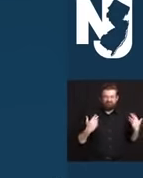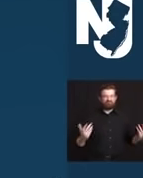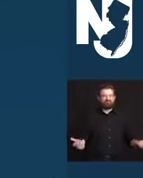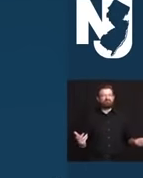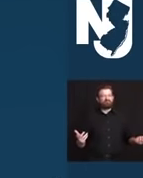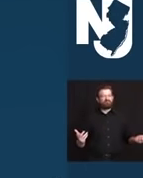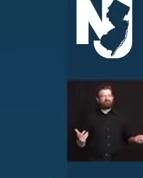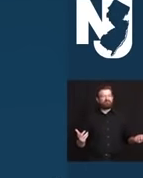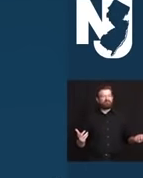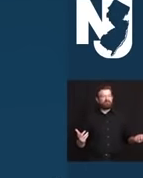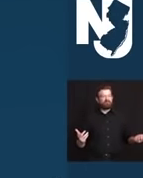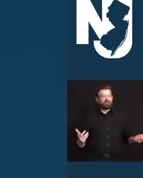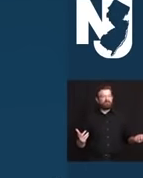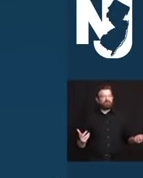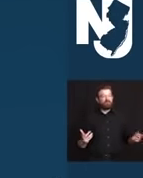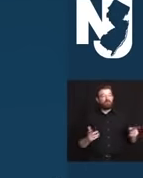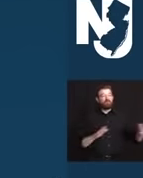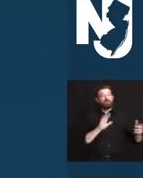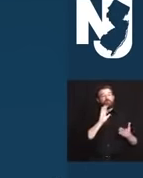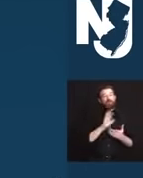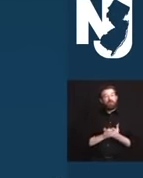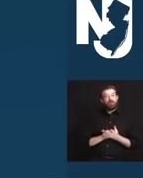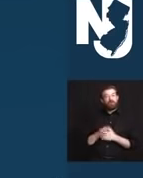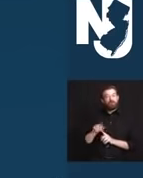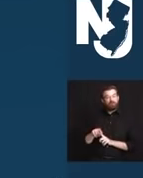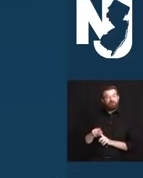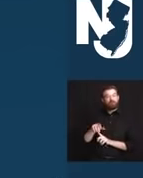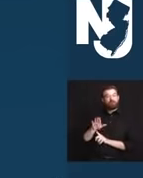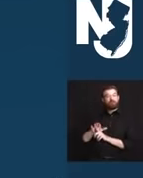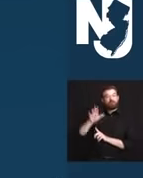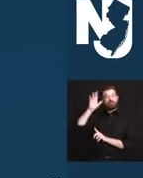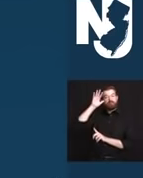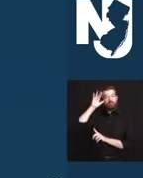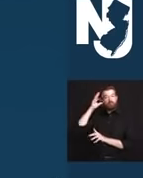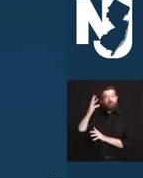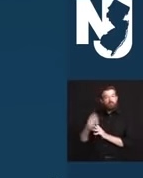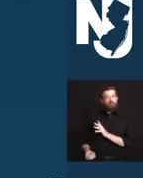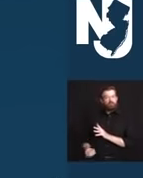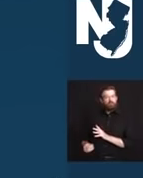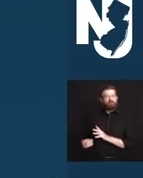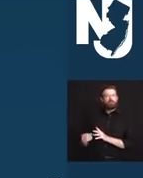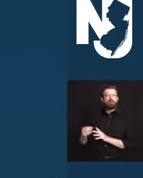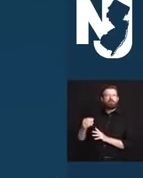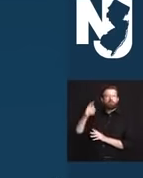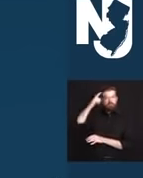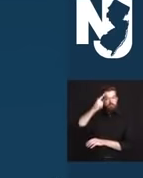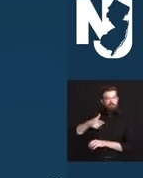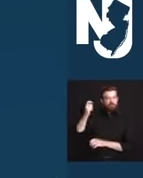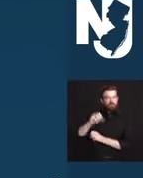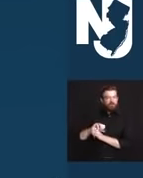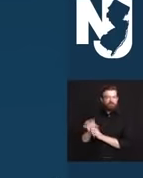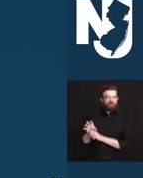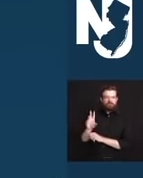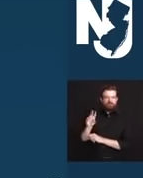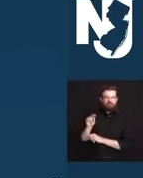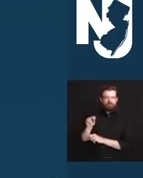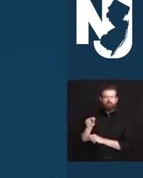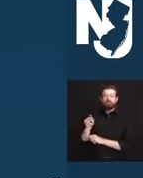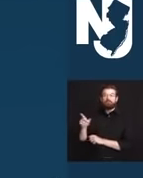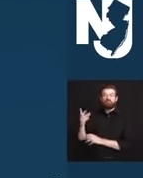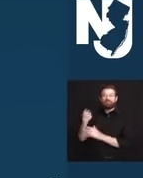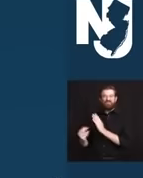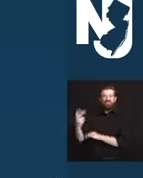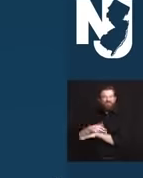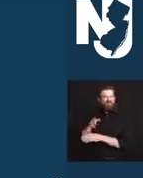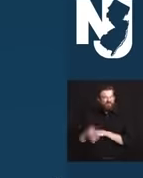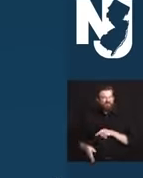wife's father, died, I don't believe from COVID-19, 3 days after Peter died in late March, yet